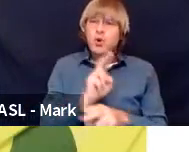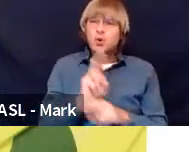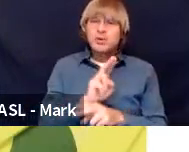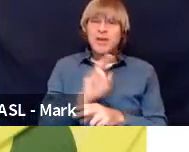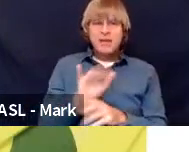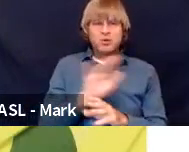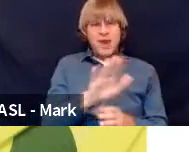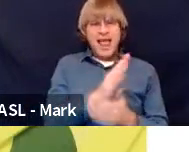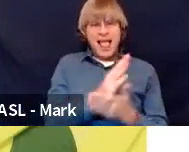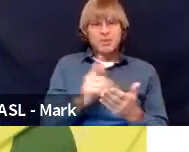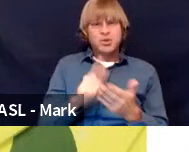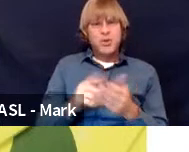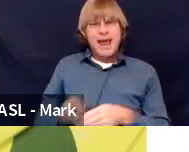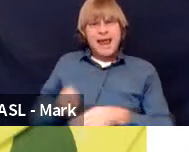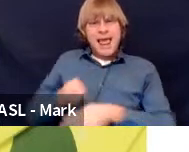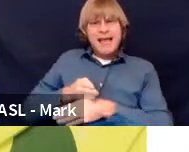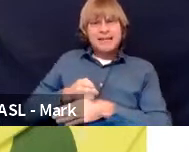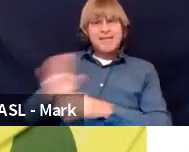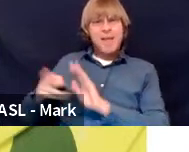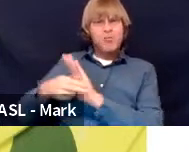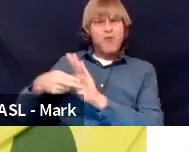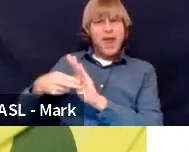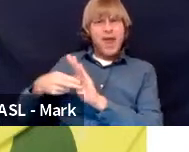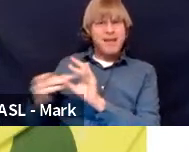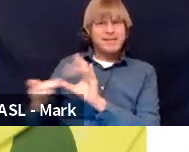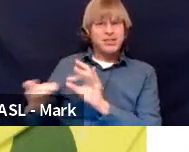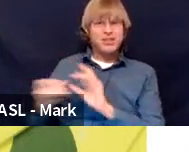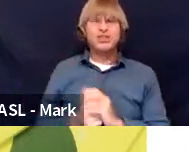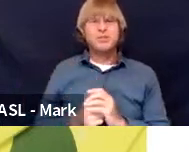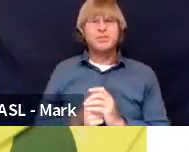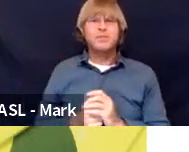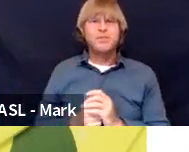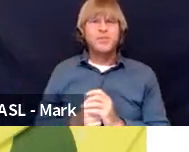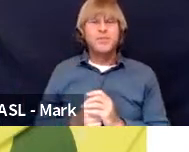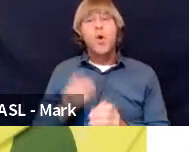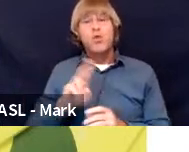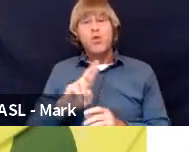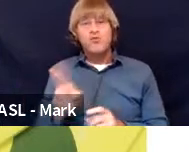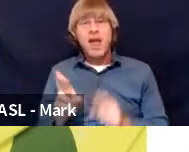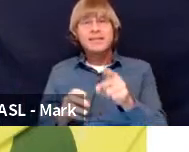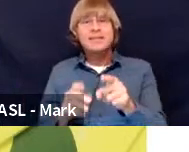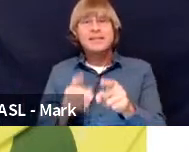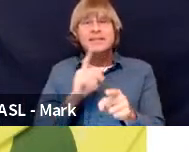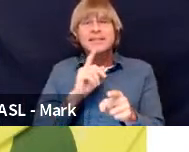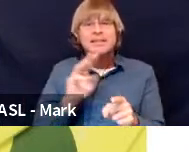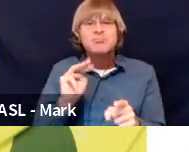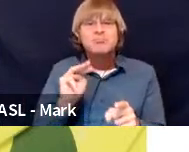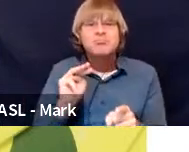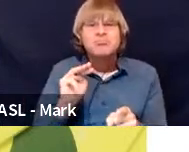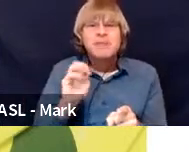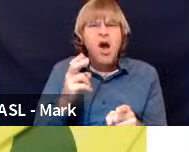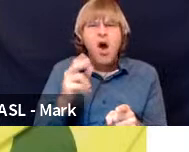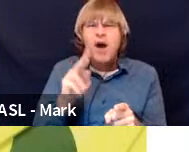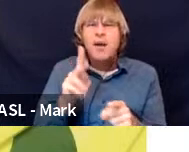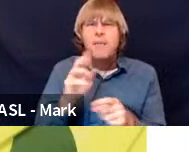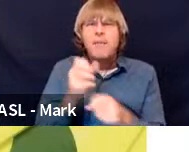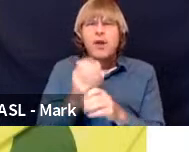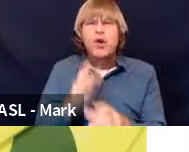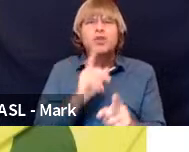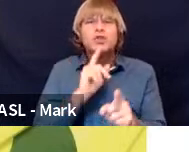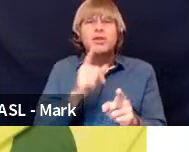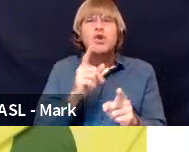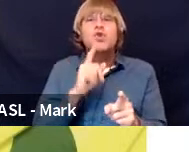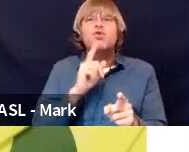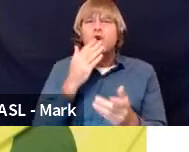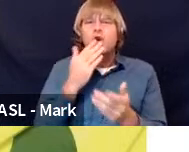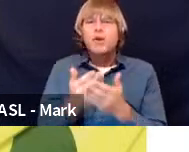inherent elements to enhance the brand messaging. On the right is the Mohawk Maker, which is a really